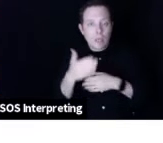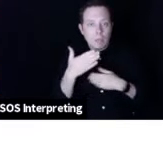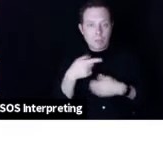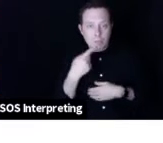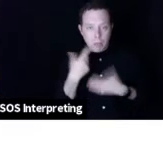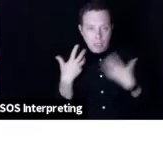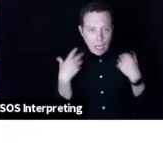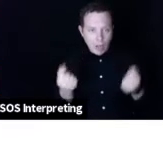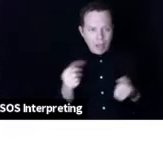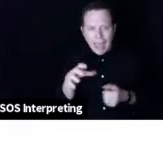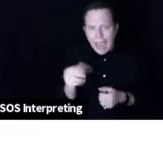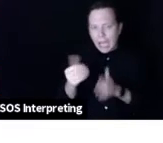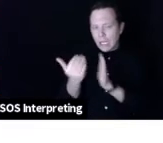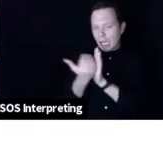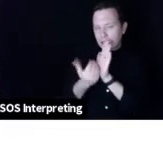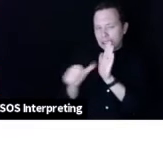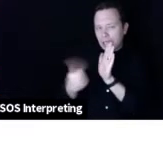about.